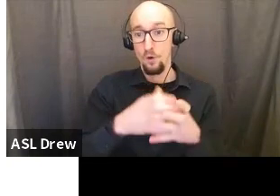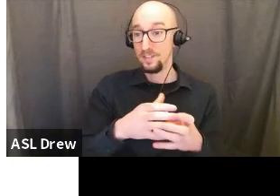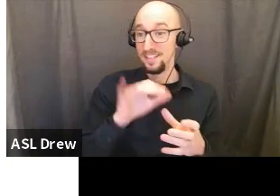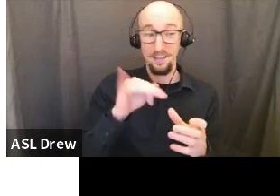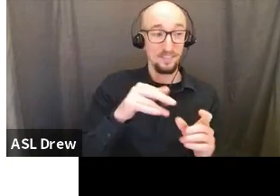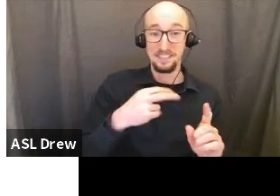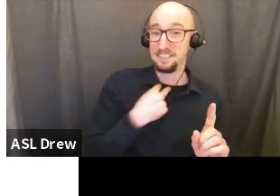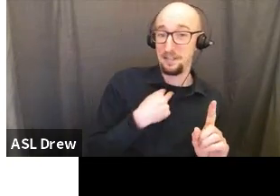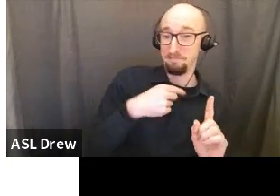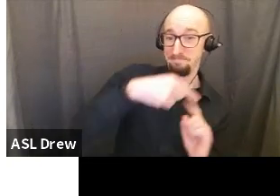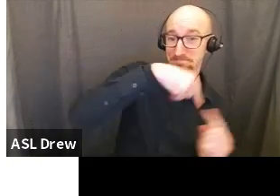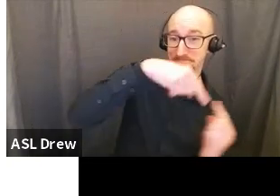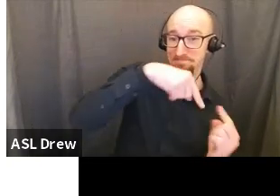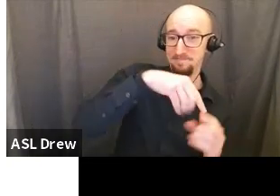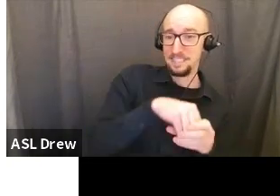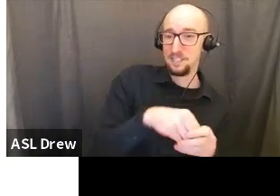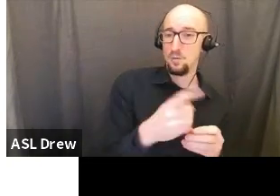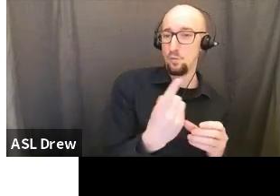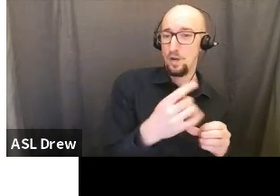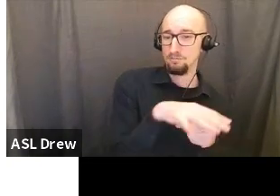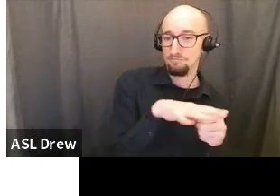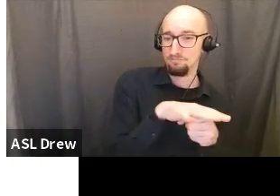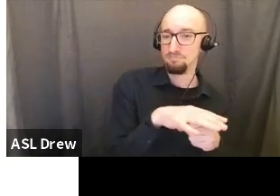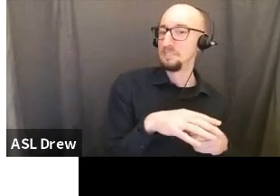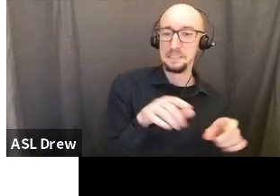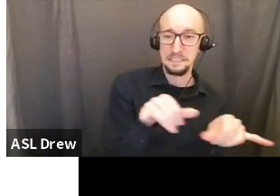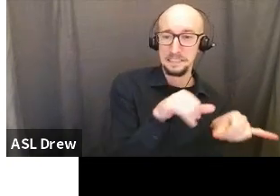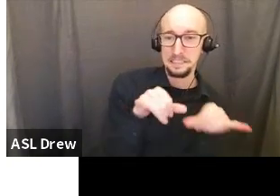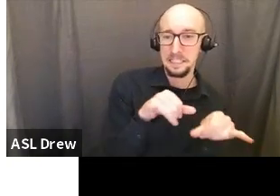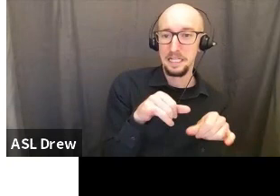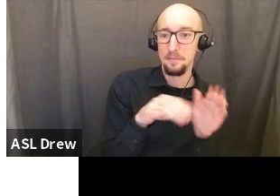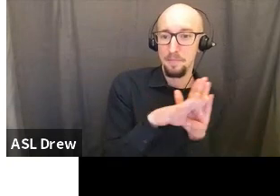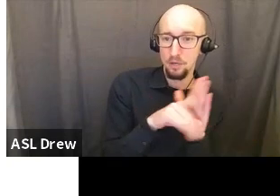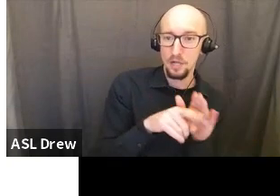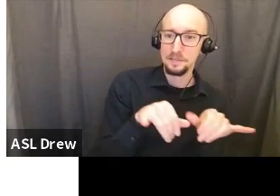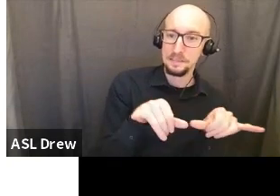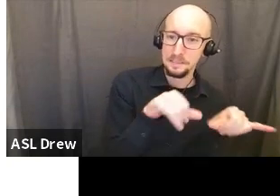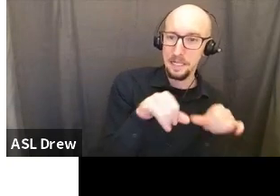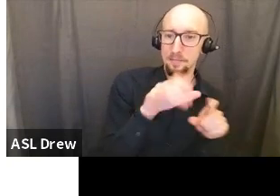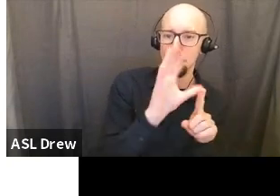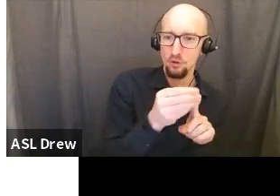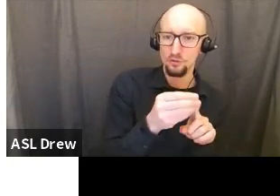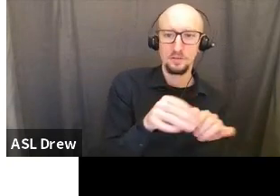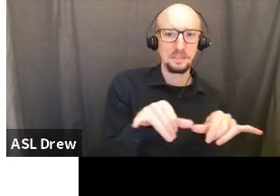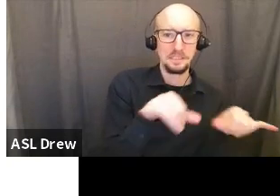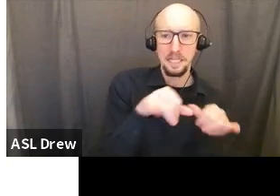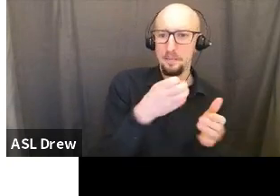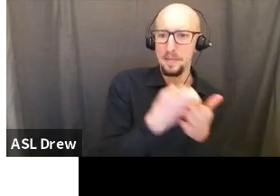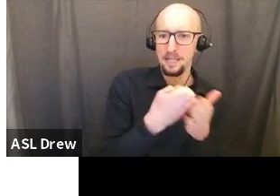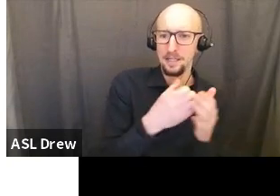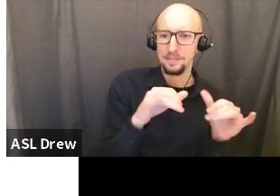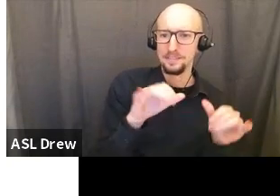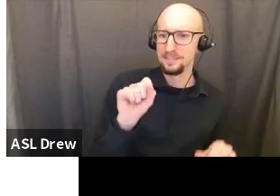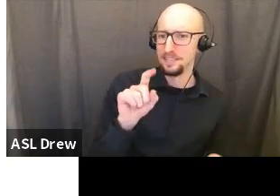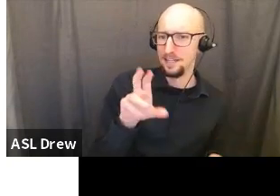she is not in a diverse high school environment where one can learn how